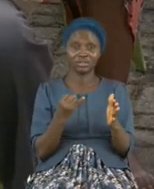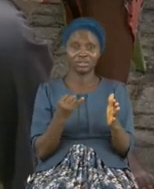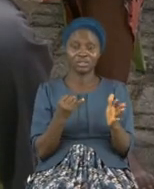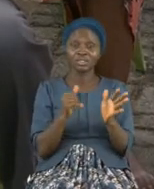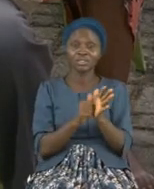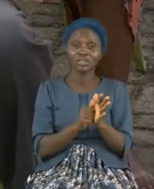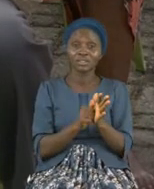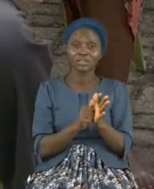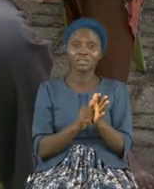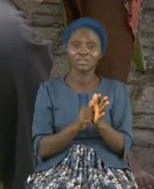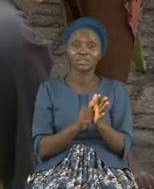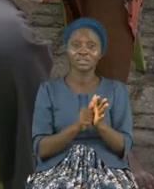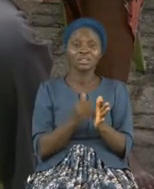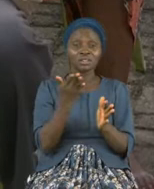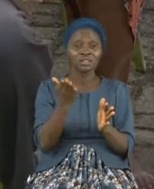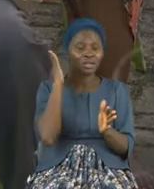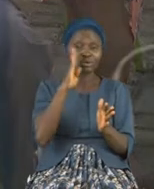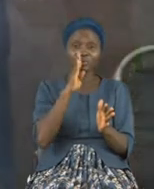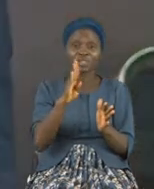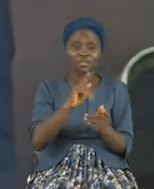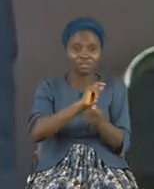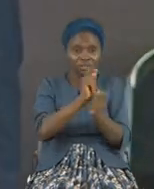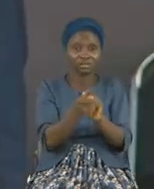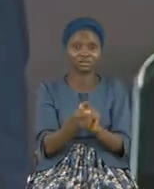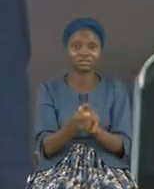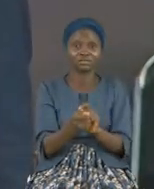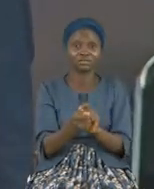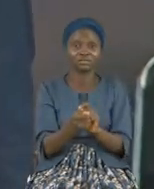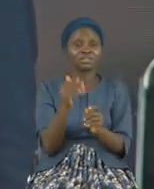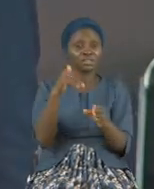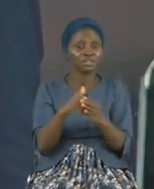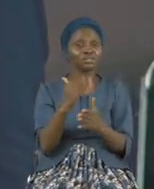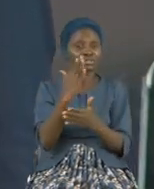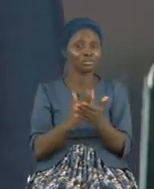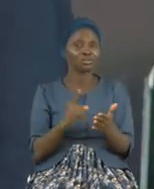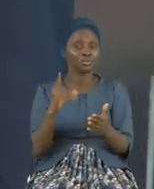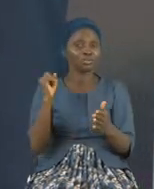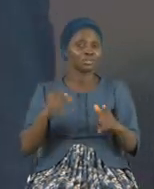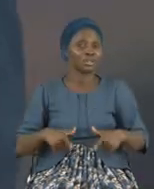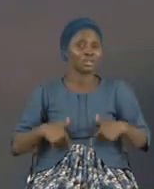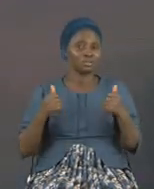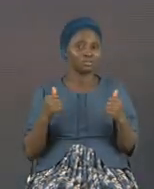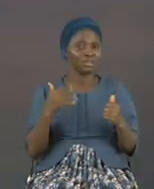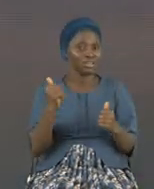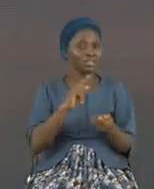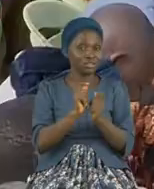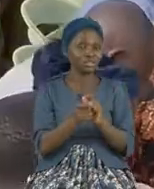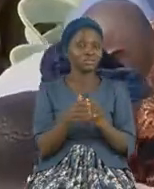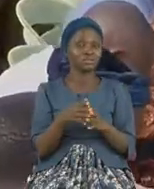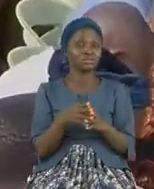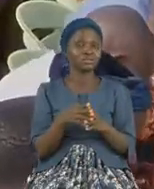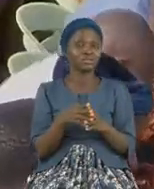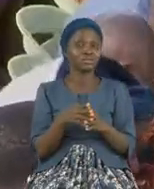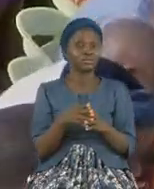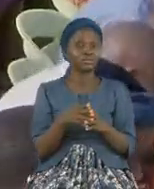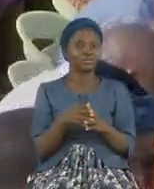will be transformation in somebody's life. A change. Let's look at chapter 3